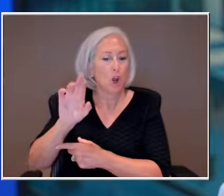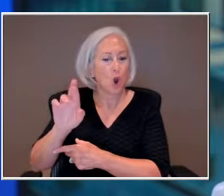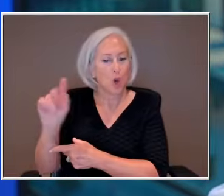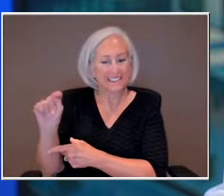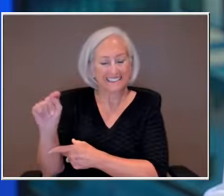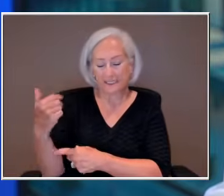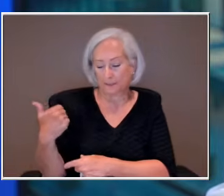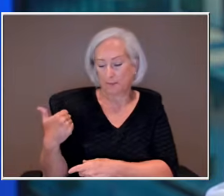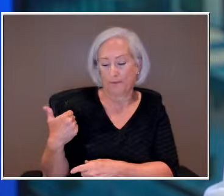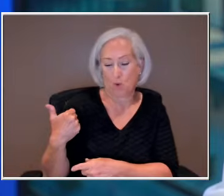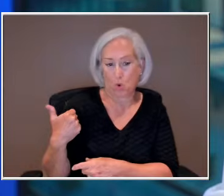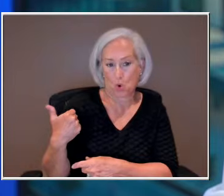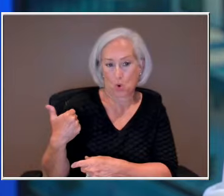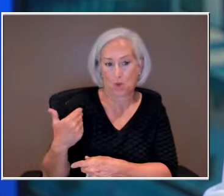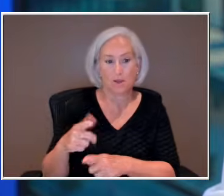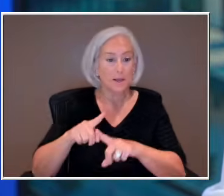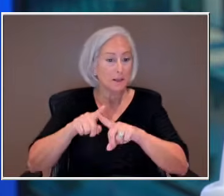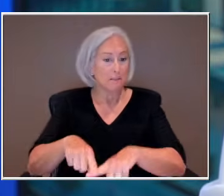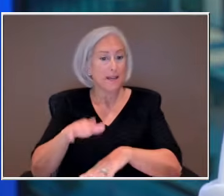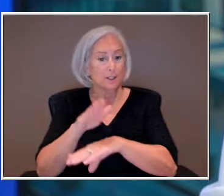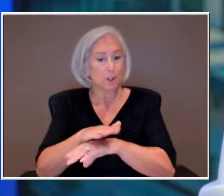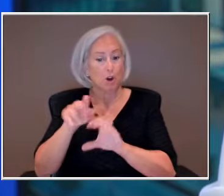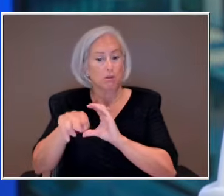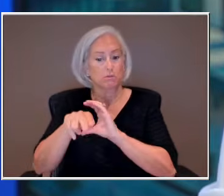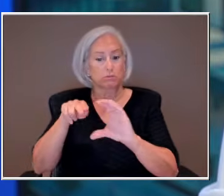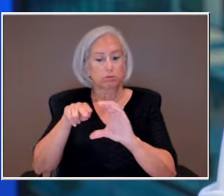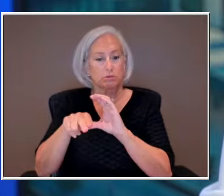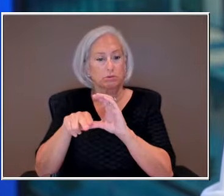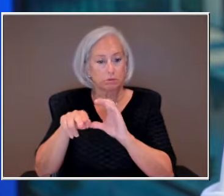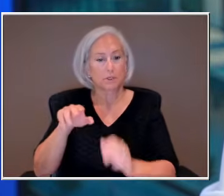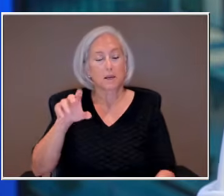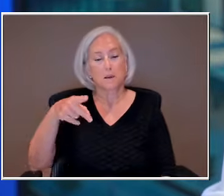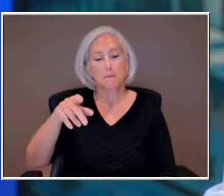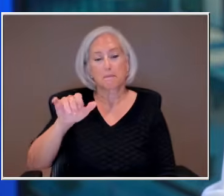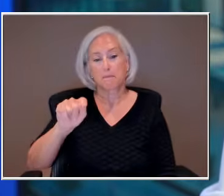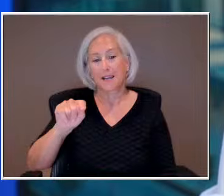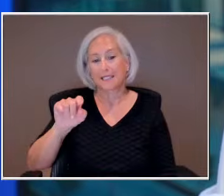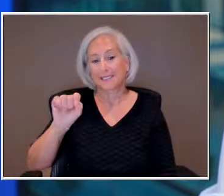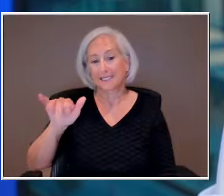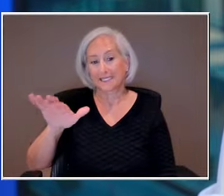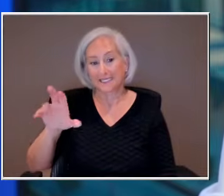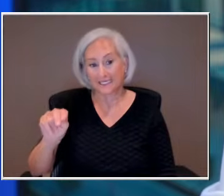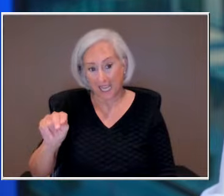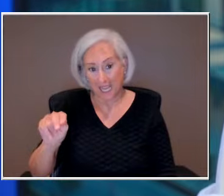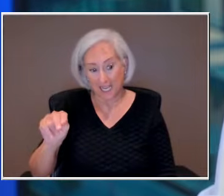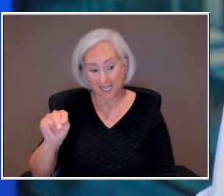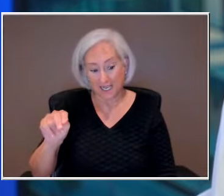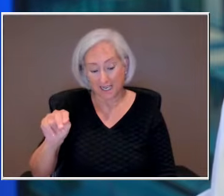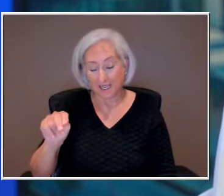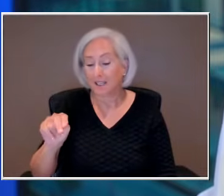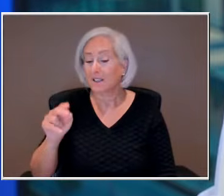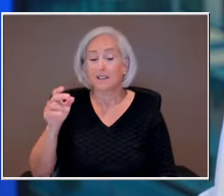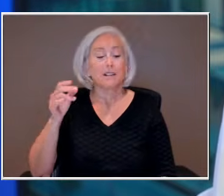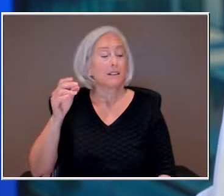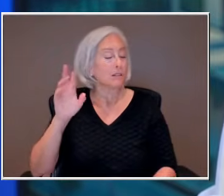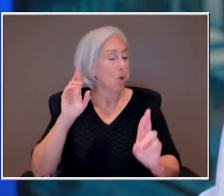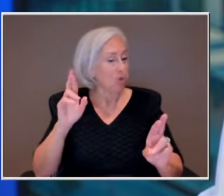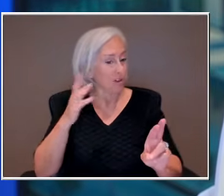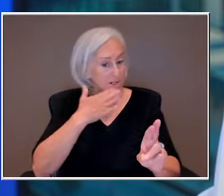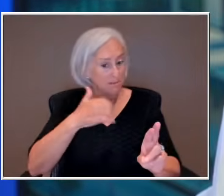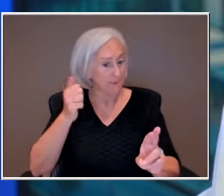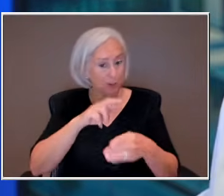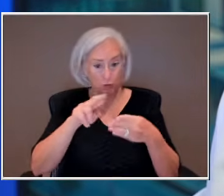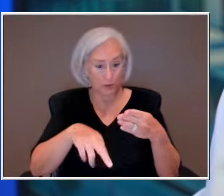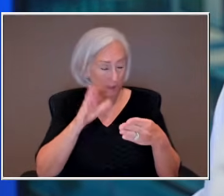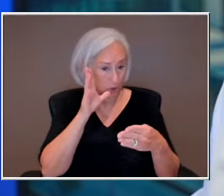Richard, hopefully everything goes for the best, but we still have CAR-T trials as options. And other things, of course, but